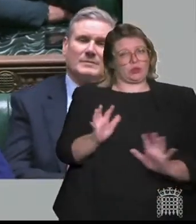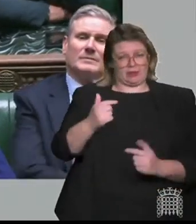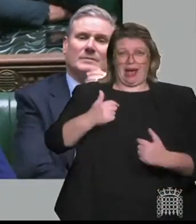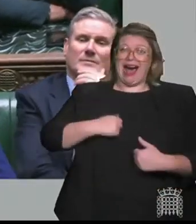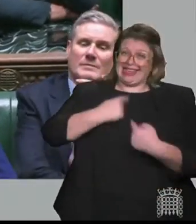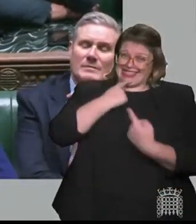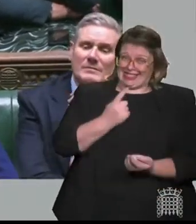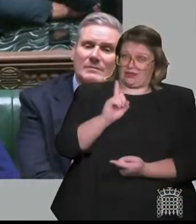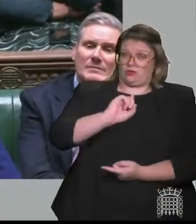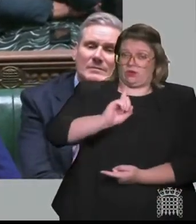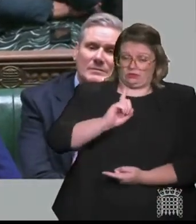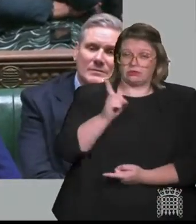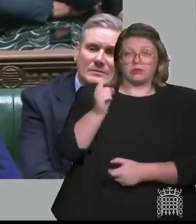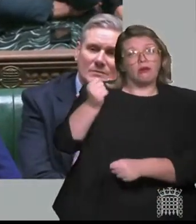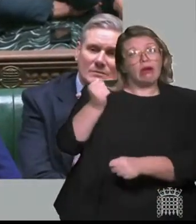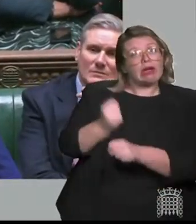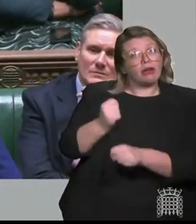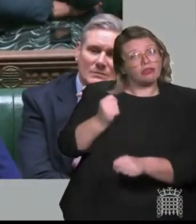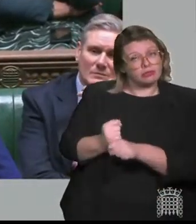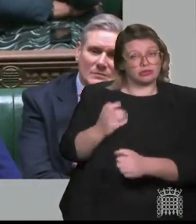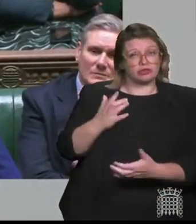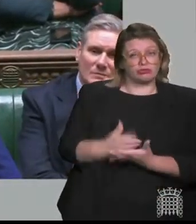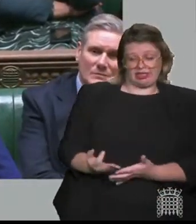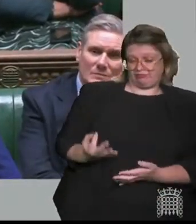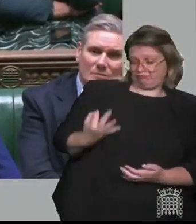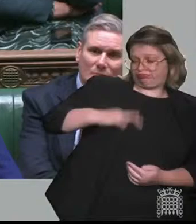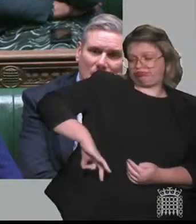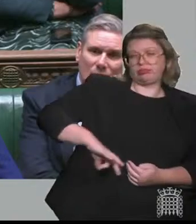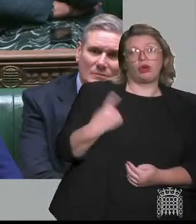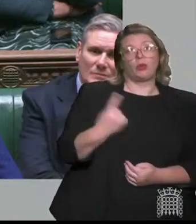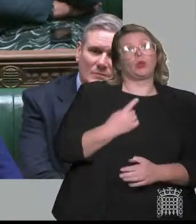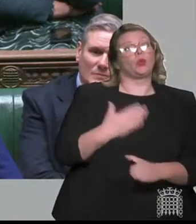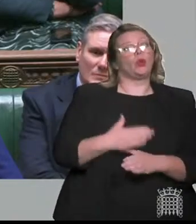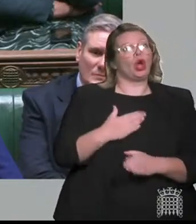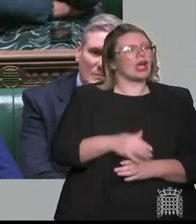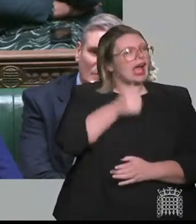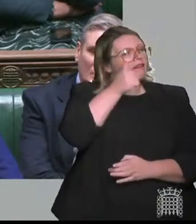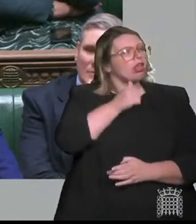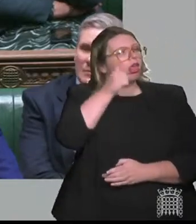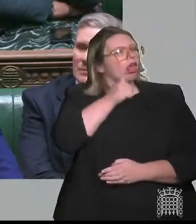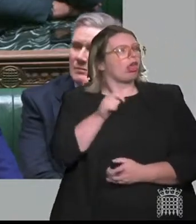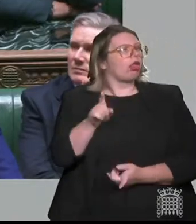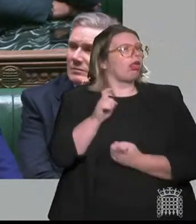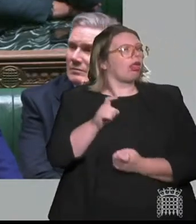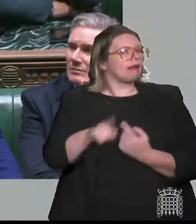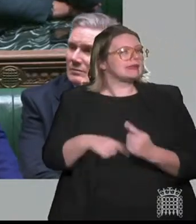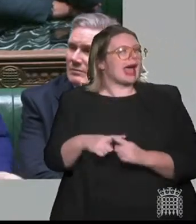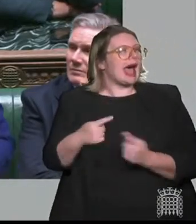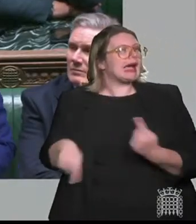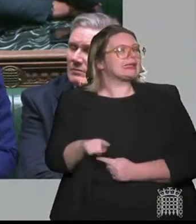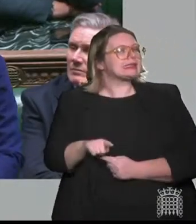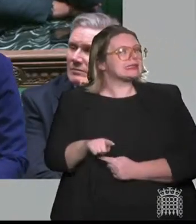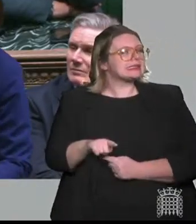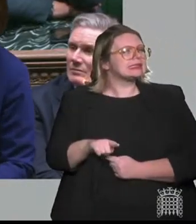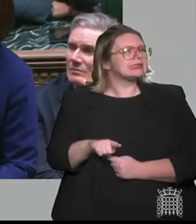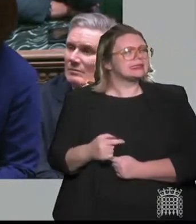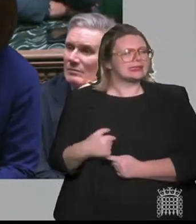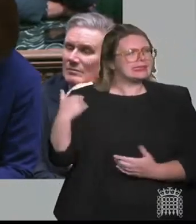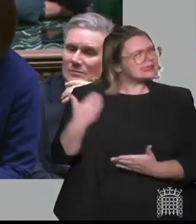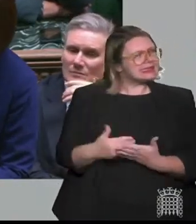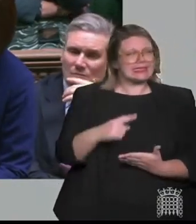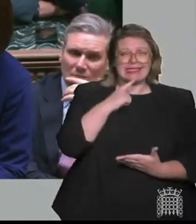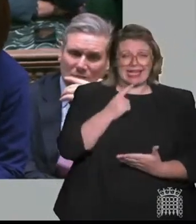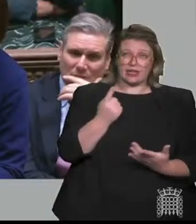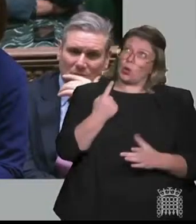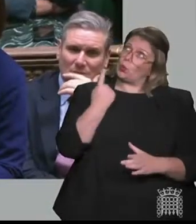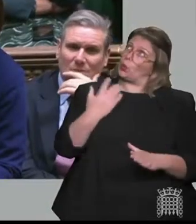that the government was pickpocketing working people through stealth taxes. I have long argued that taxes on working people are